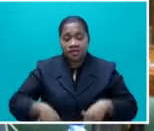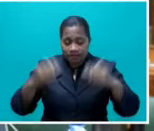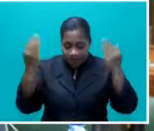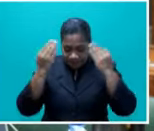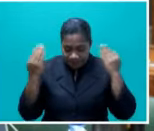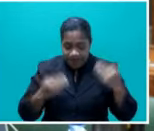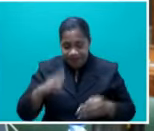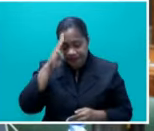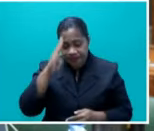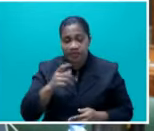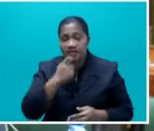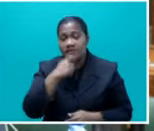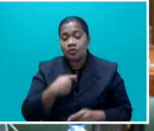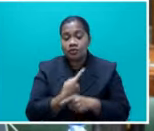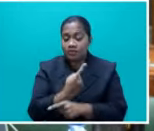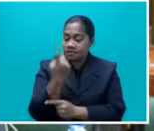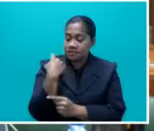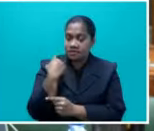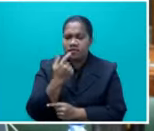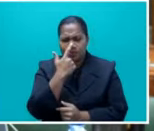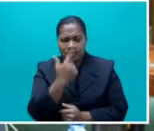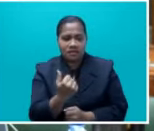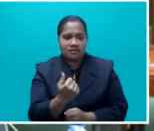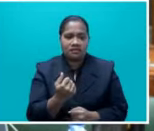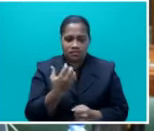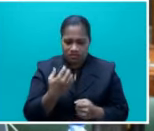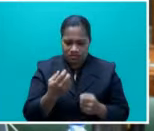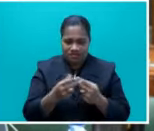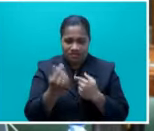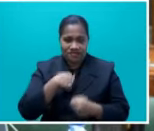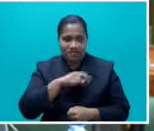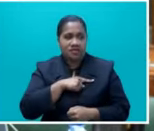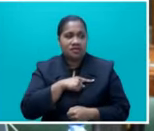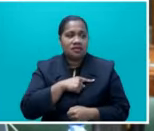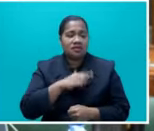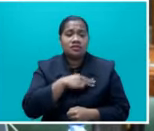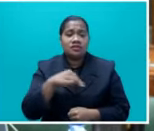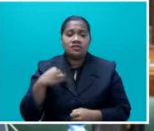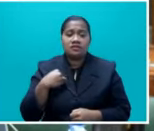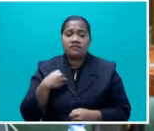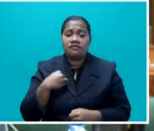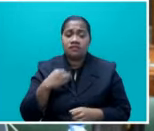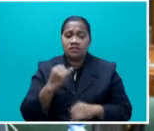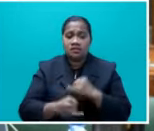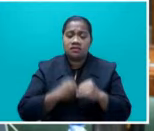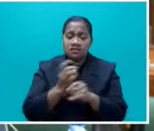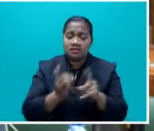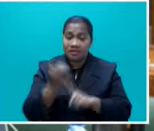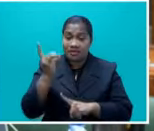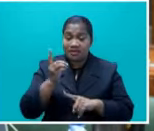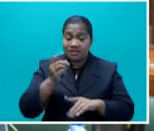back, we were fortunate to have with us Australia's Minister for International Development and the Pacific. And